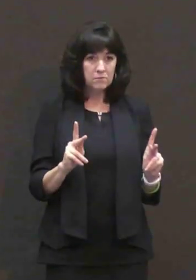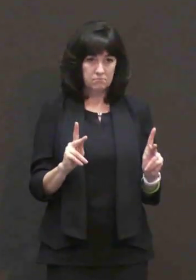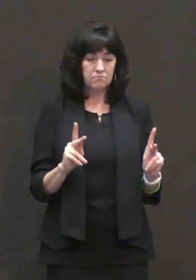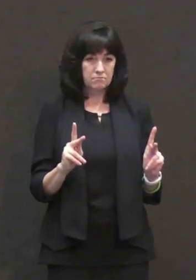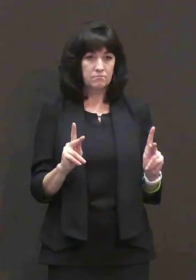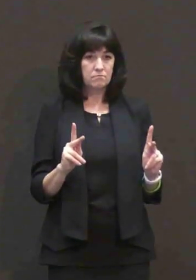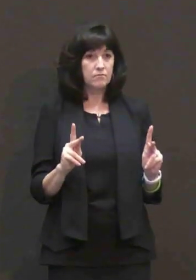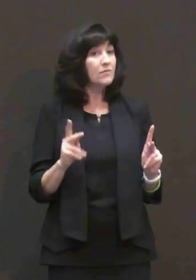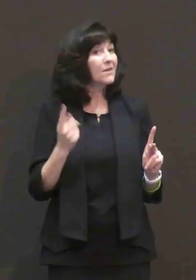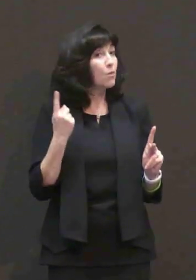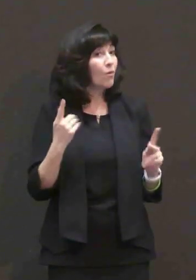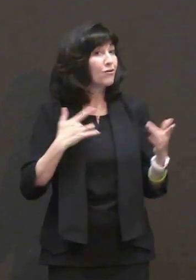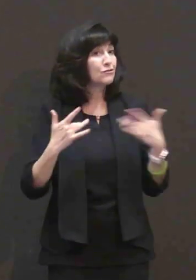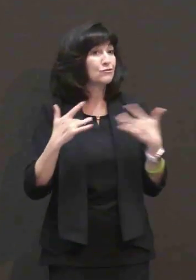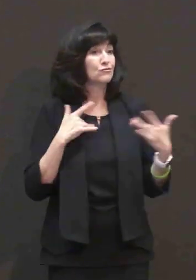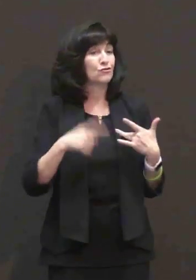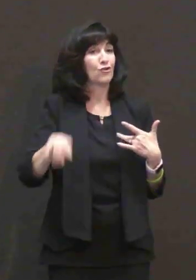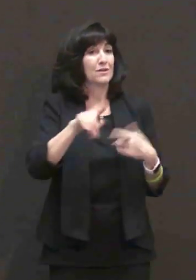worried about the staff that's there.